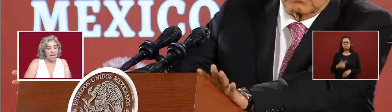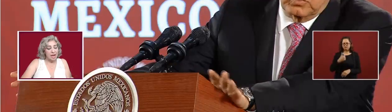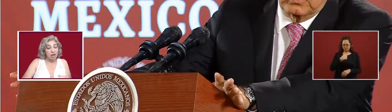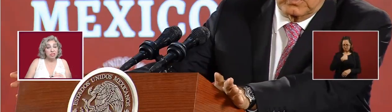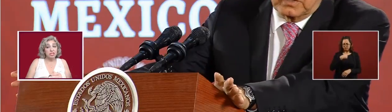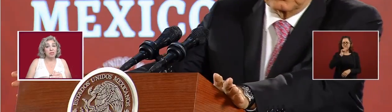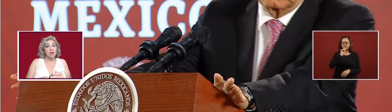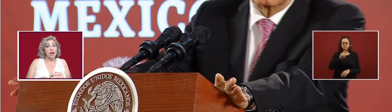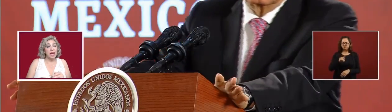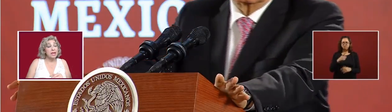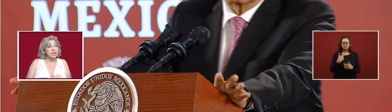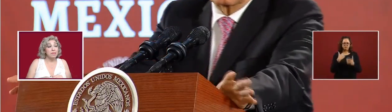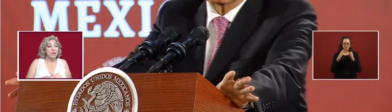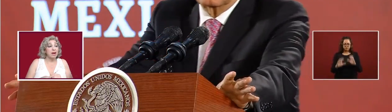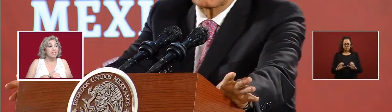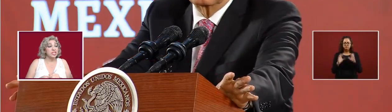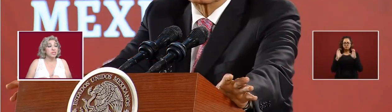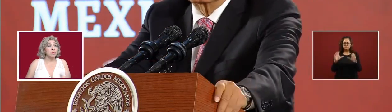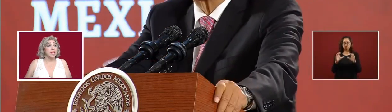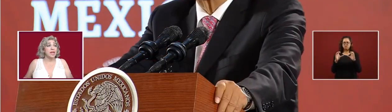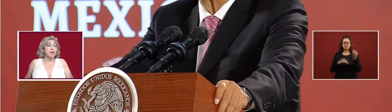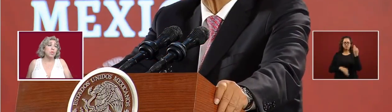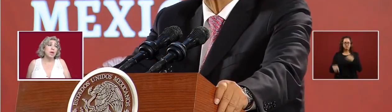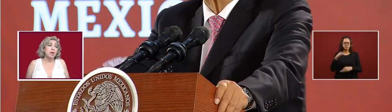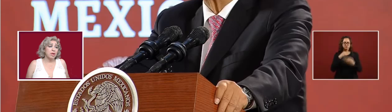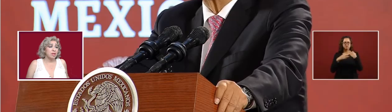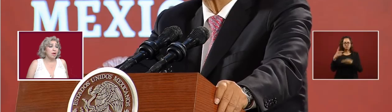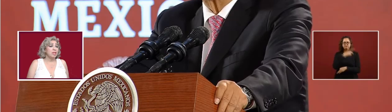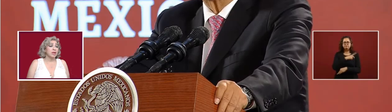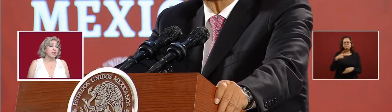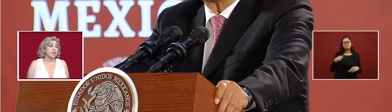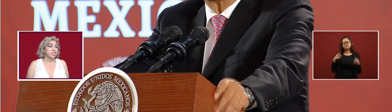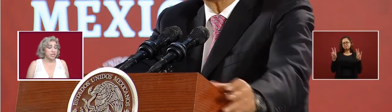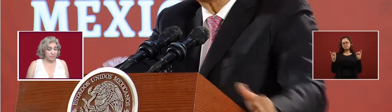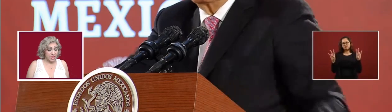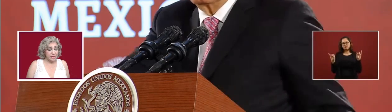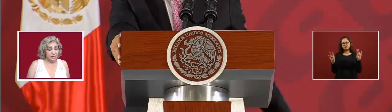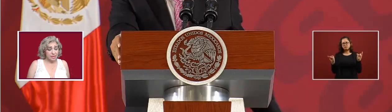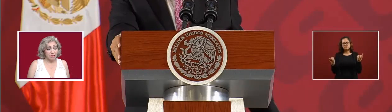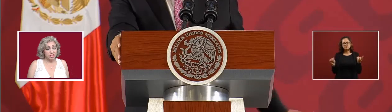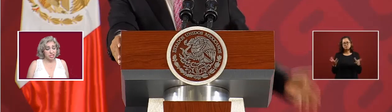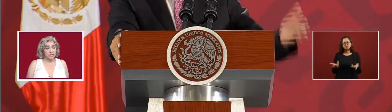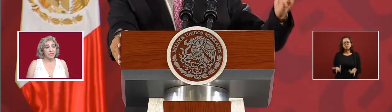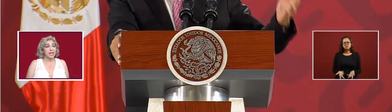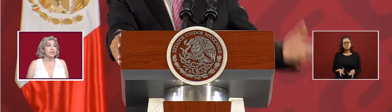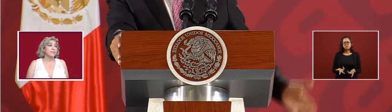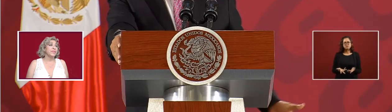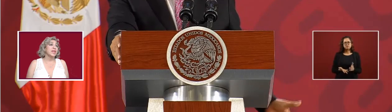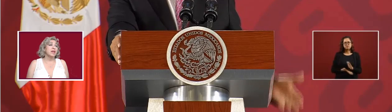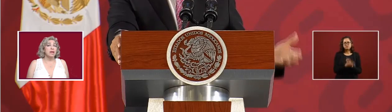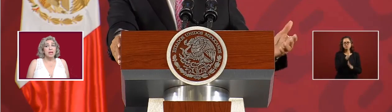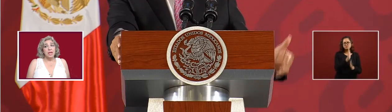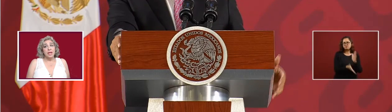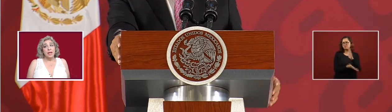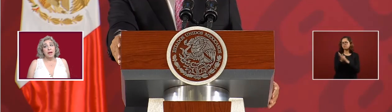And also, I am cautious with that. And we are all our caution of that, cautious of that.